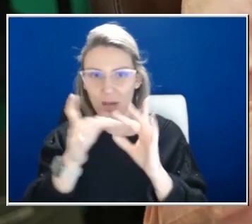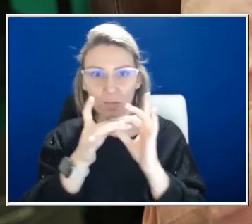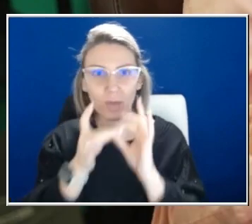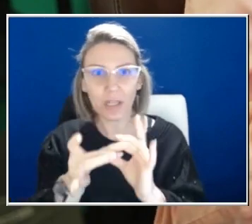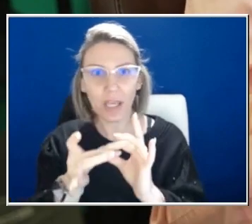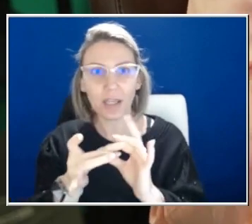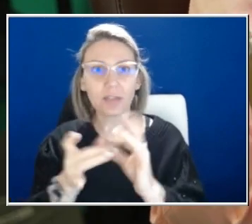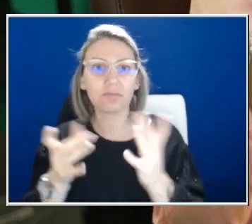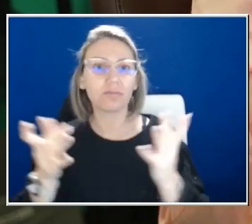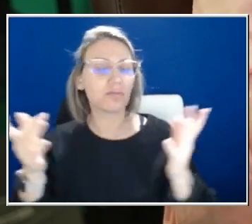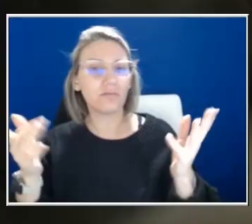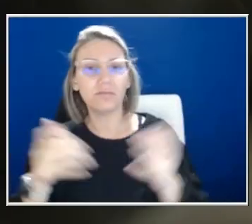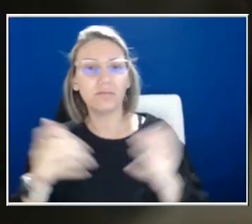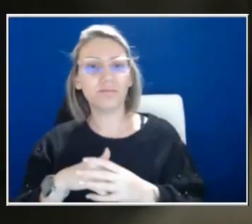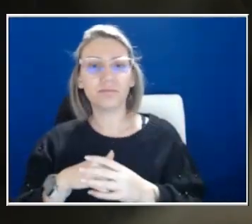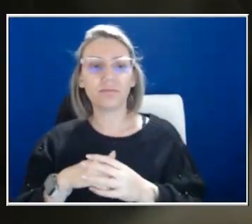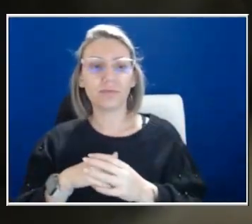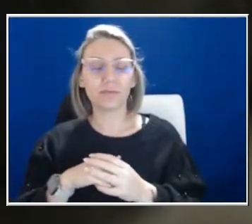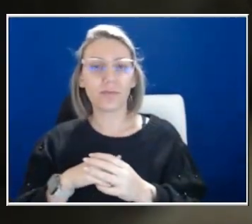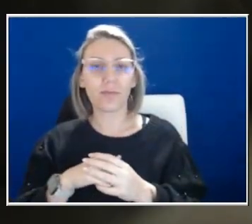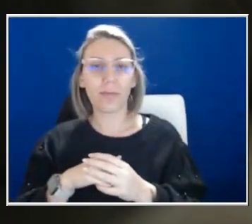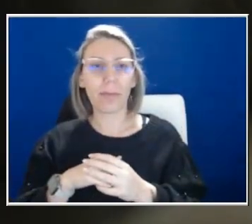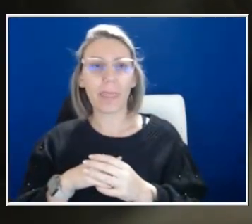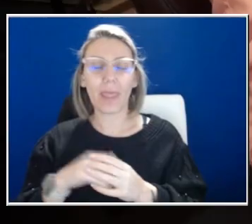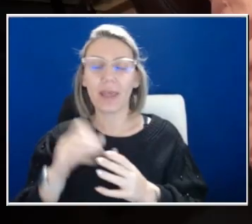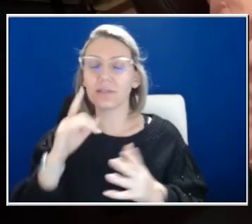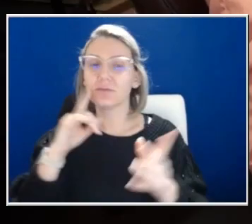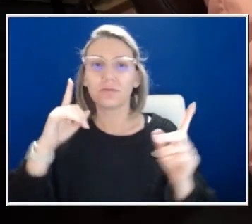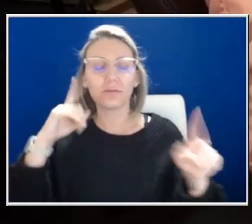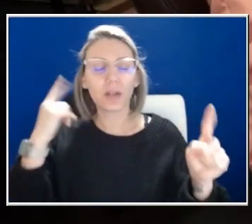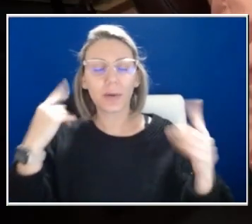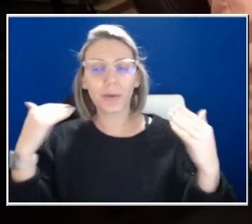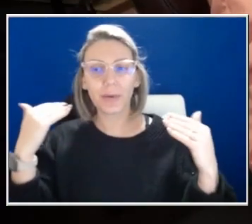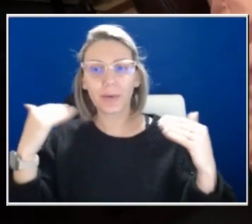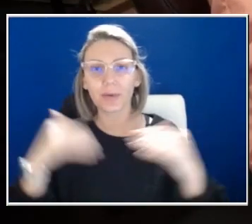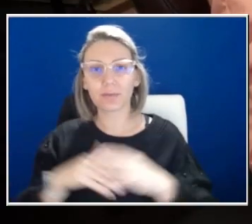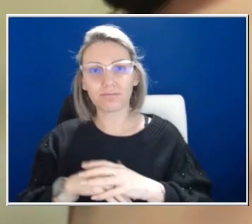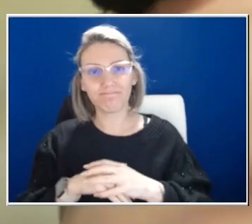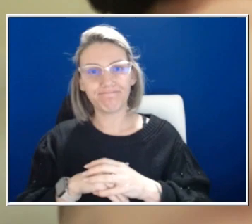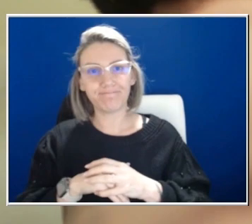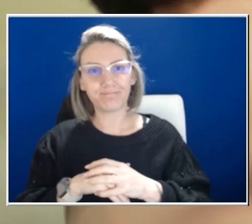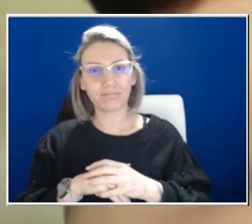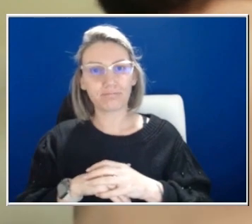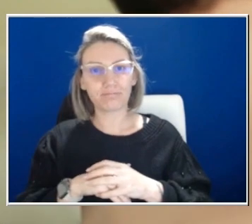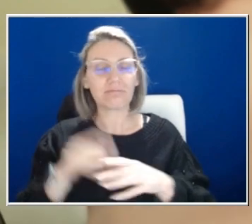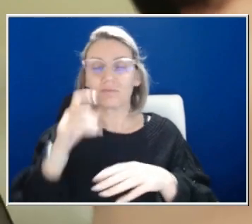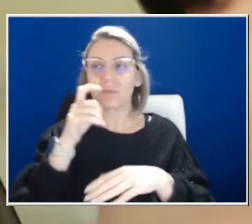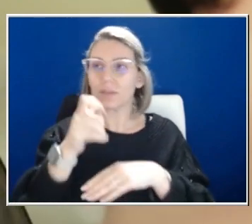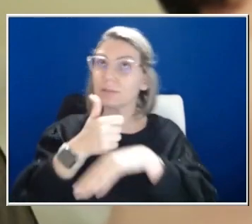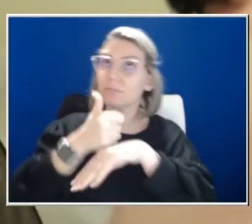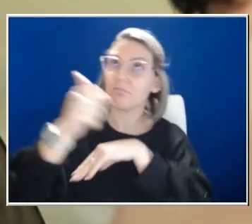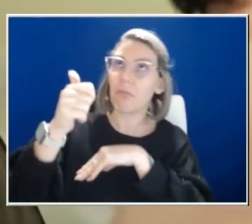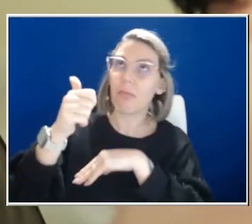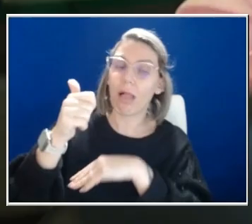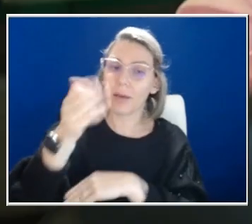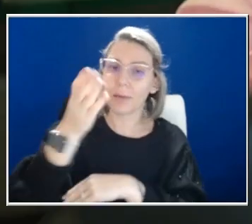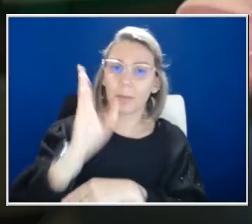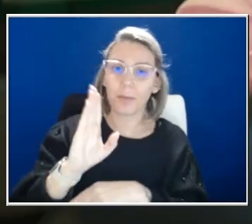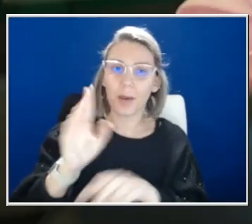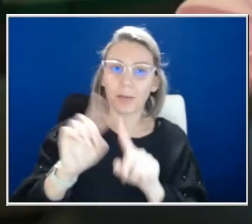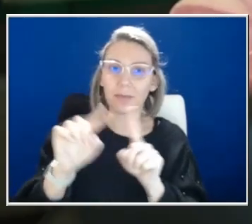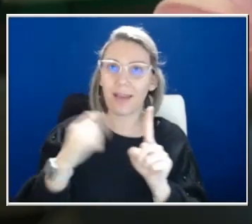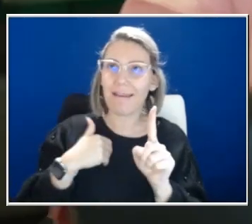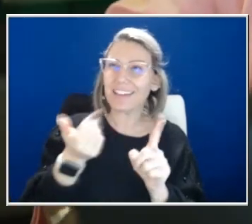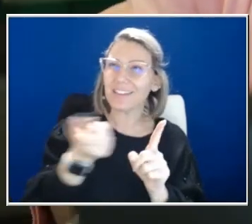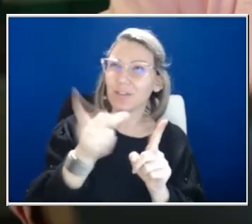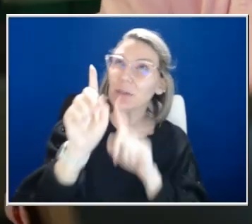be so mind-boggling. Well, I didn't blame God, but I had a few questions. She